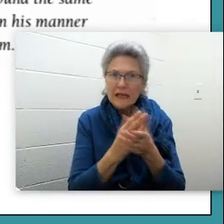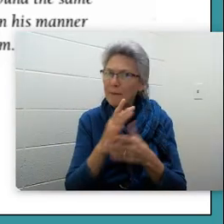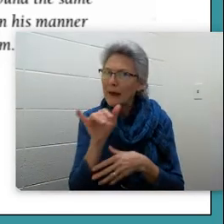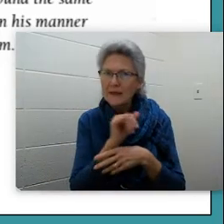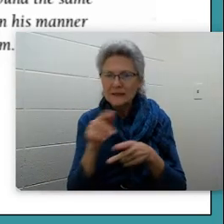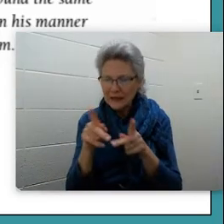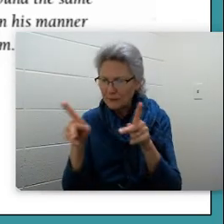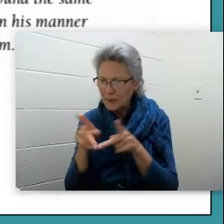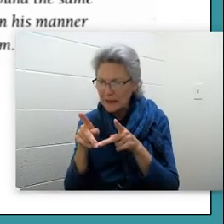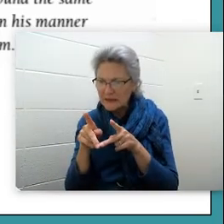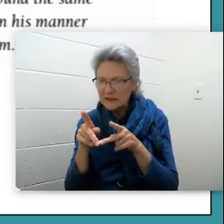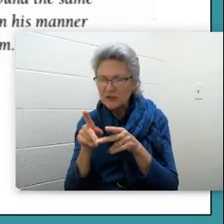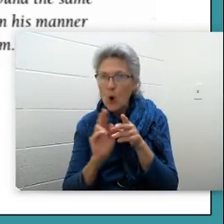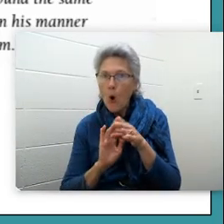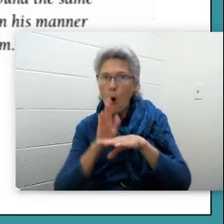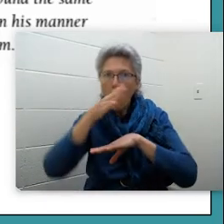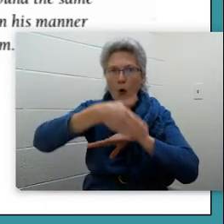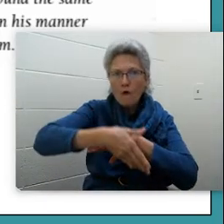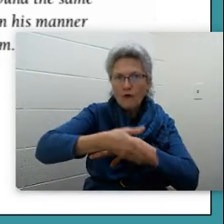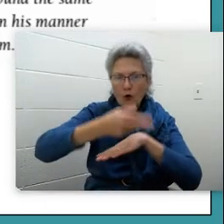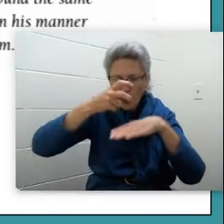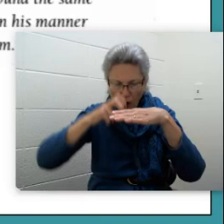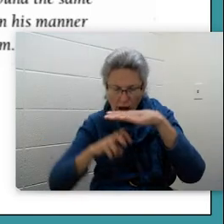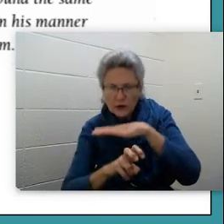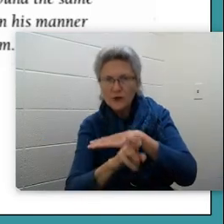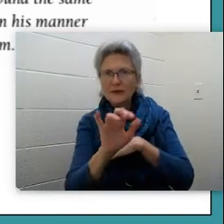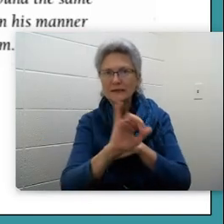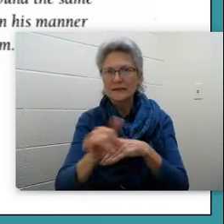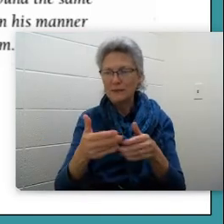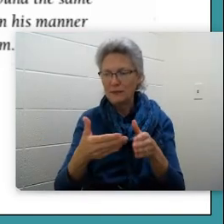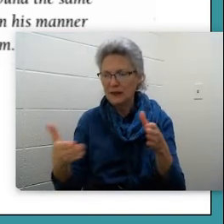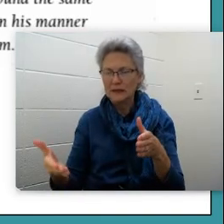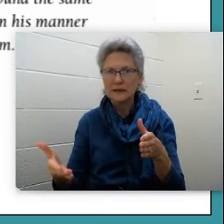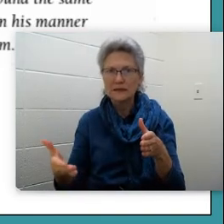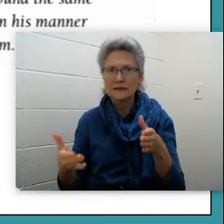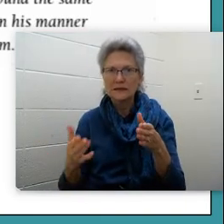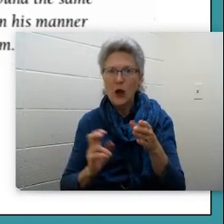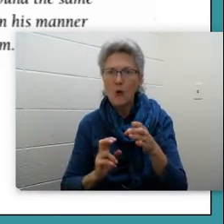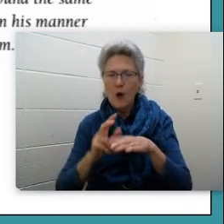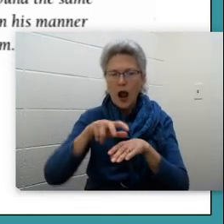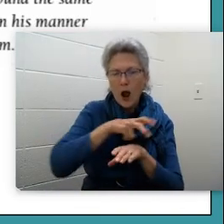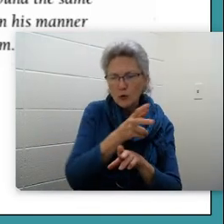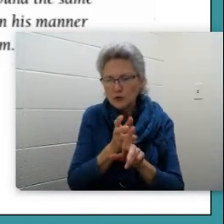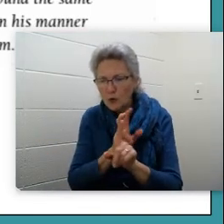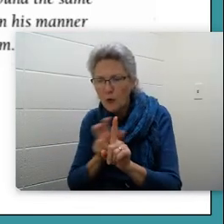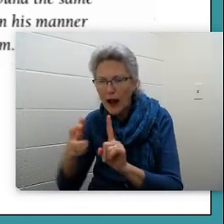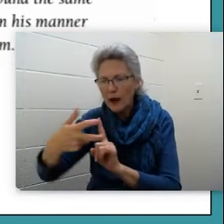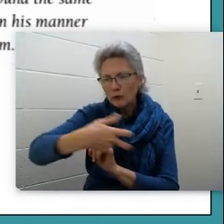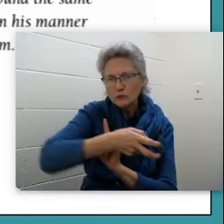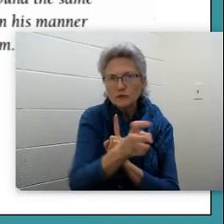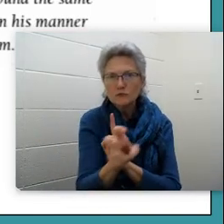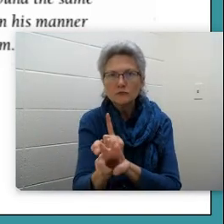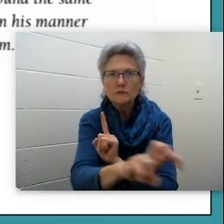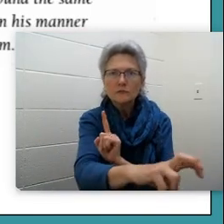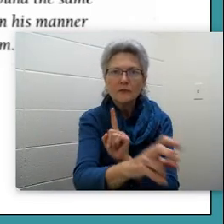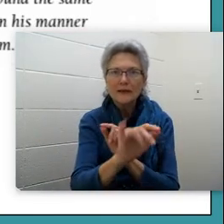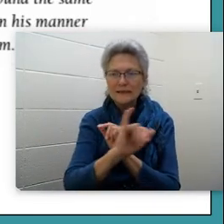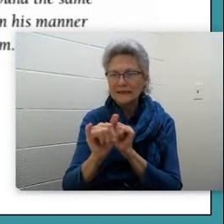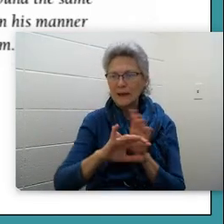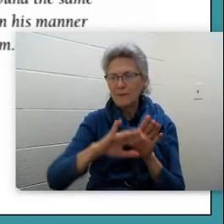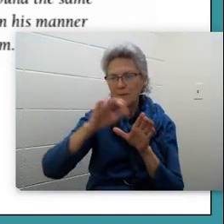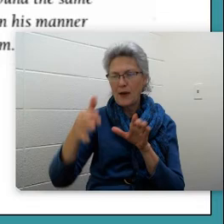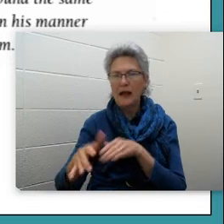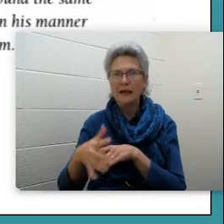darting over or under the same objects, clearing at a bound the same pile of leaves. There was